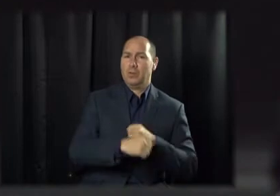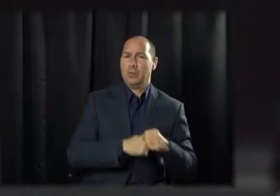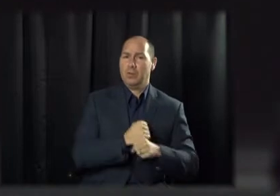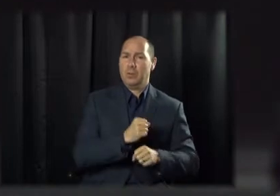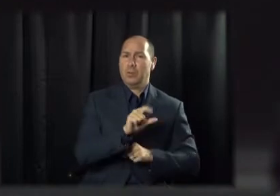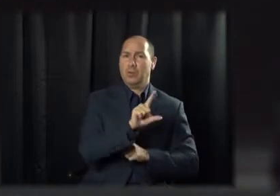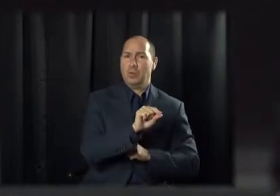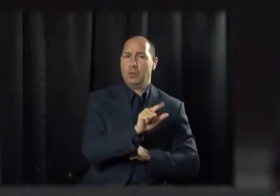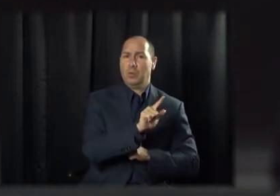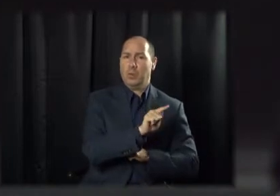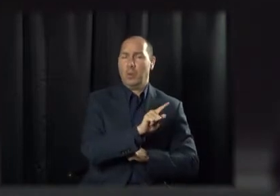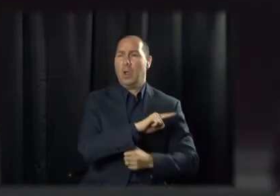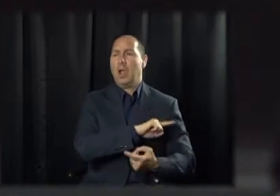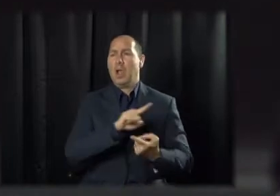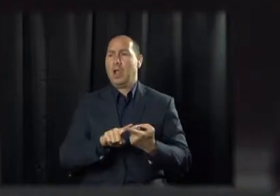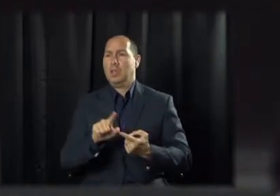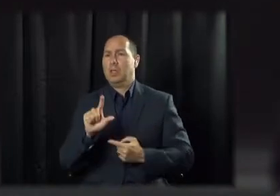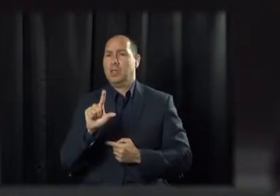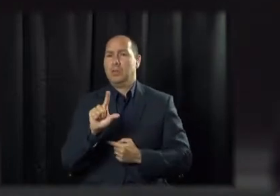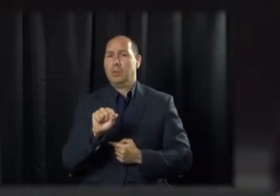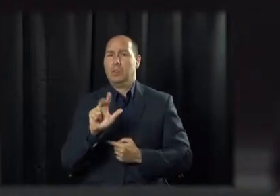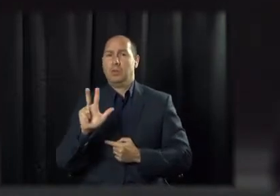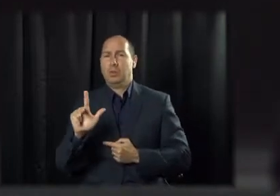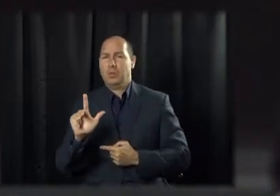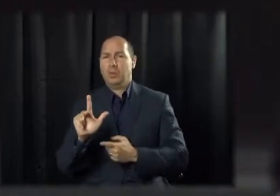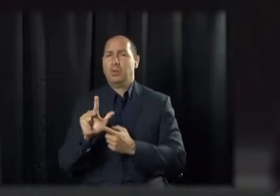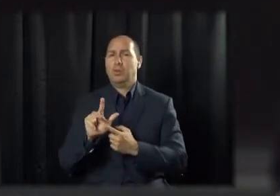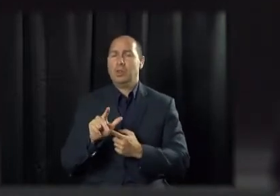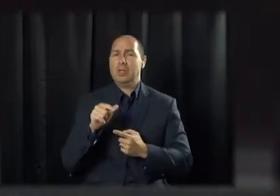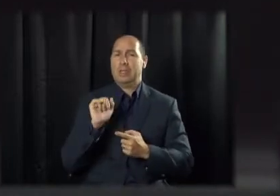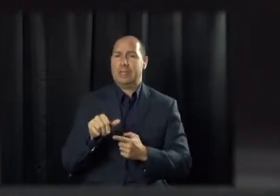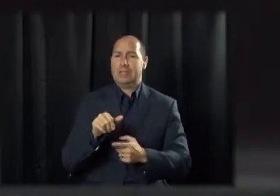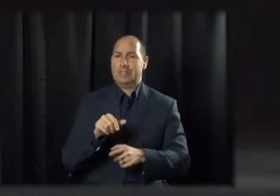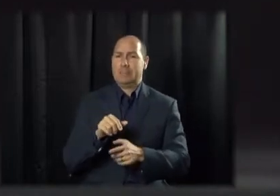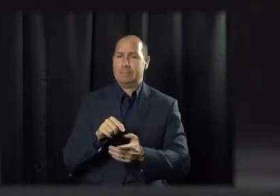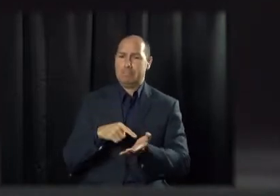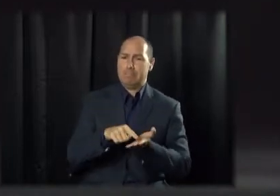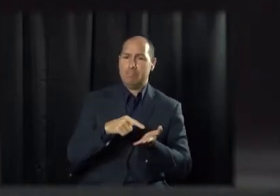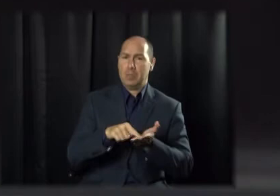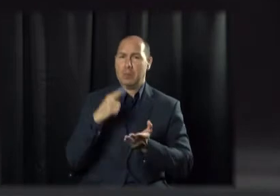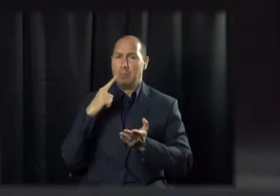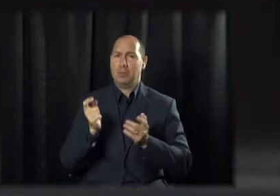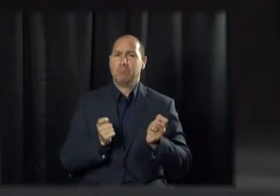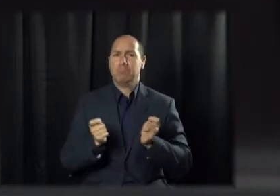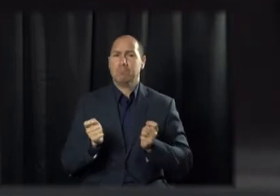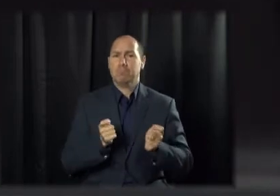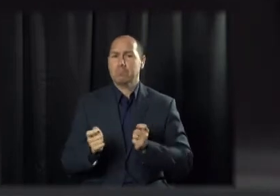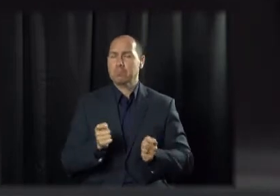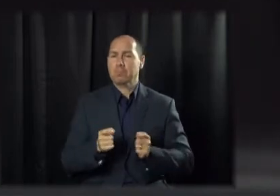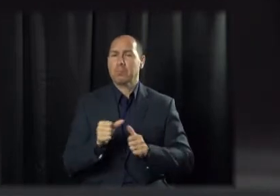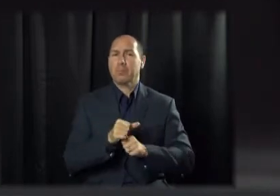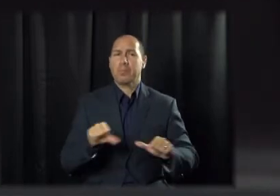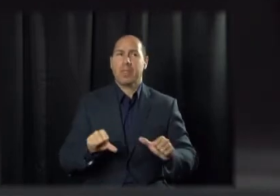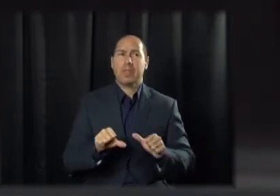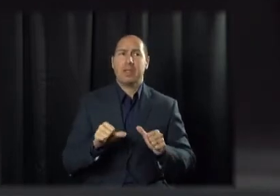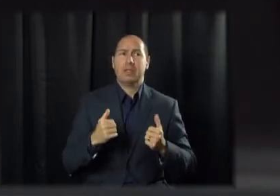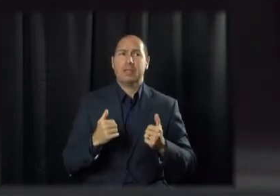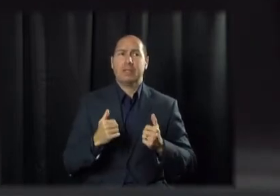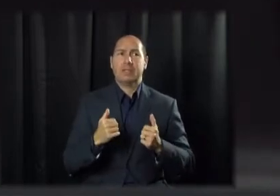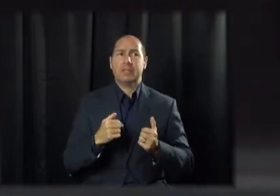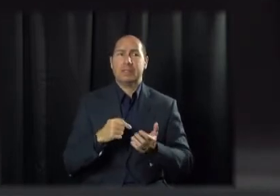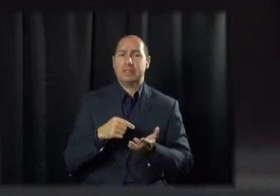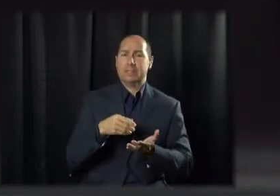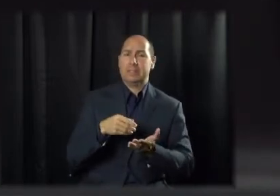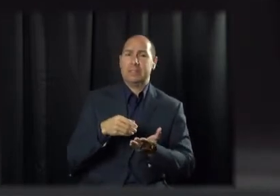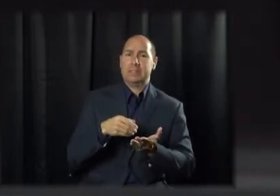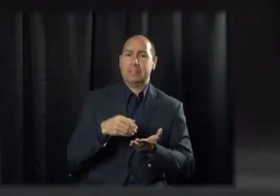these operating expenses. As a result, Coffina will use prior year surpluses for any shortfall in investment earnings for this